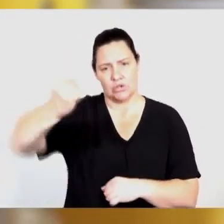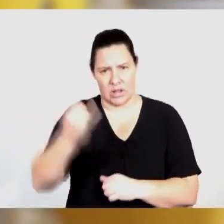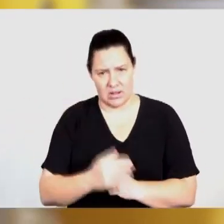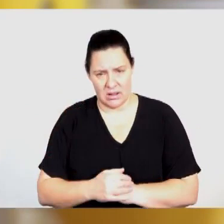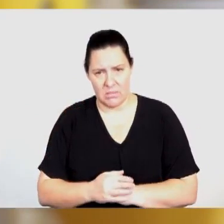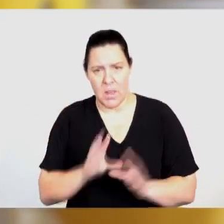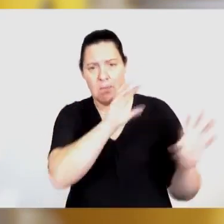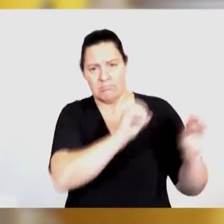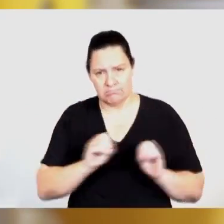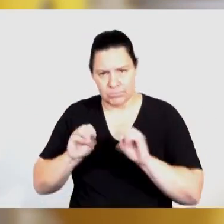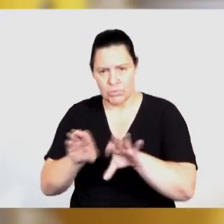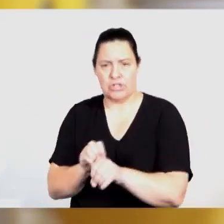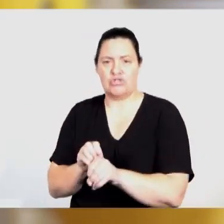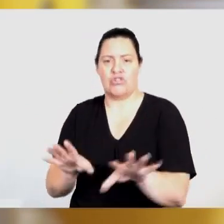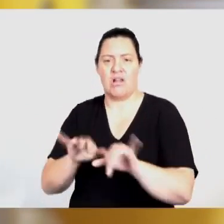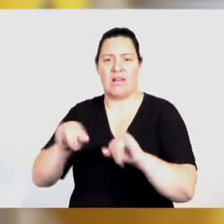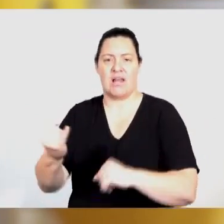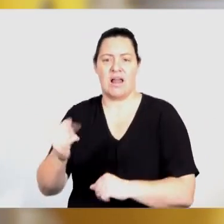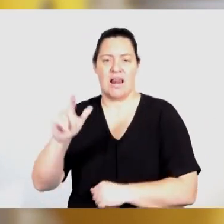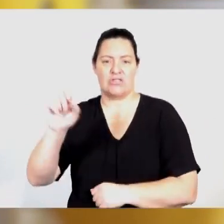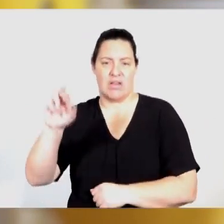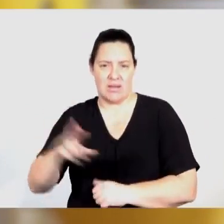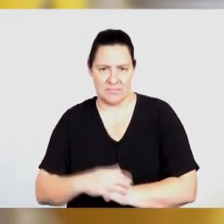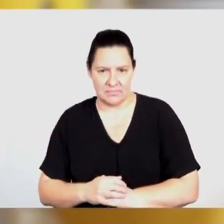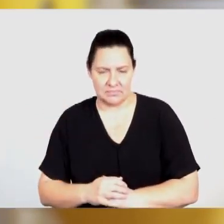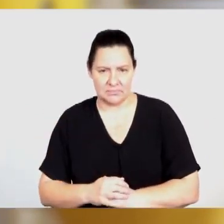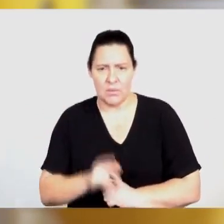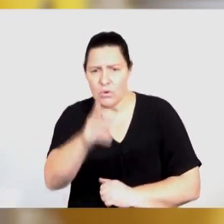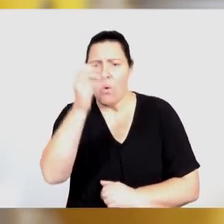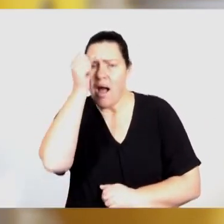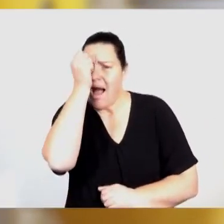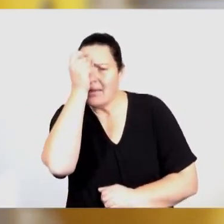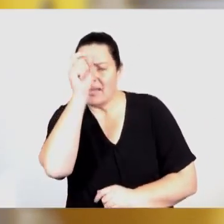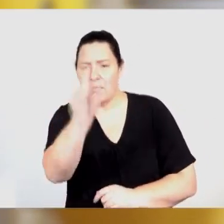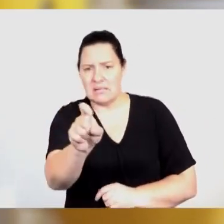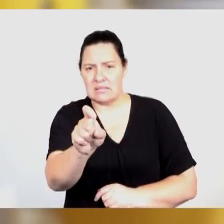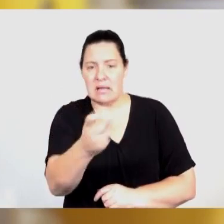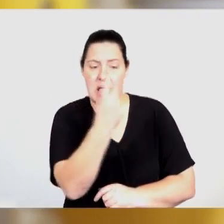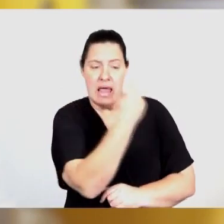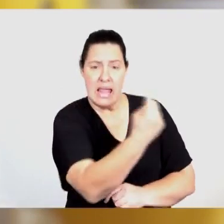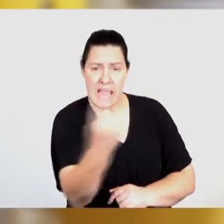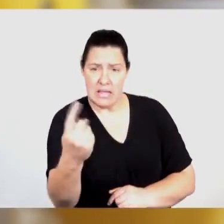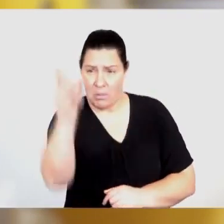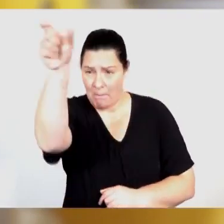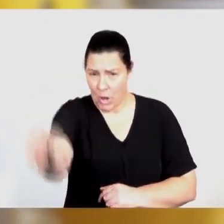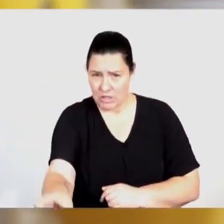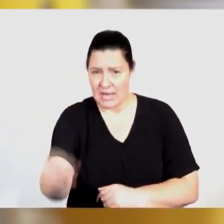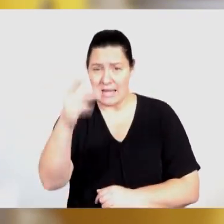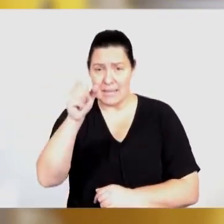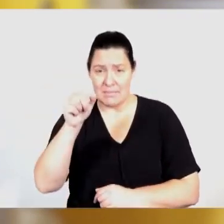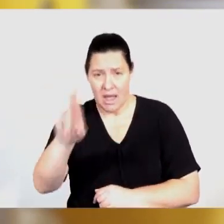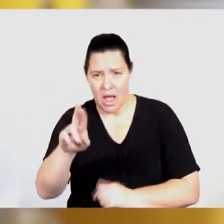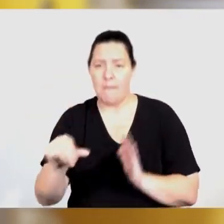were also able to post it to the general ledger. But you have to understand that every debtor in our books is